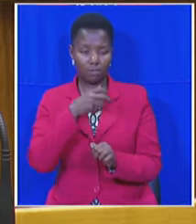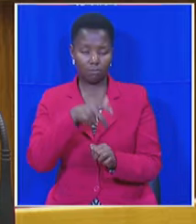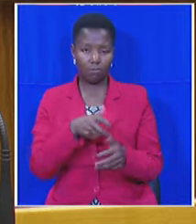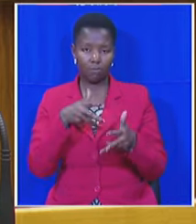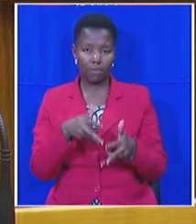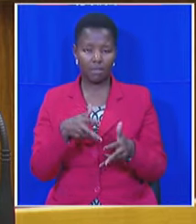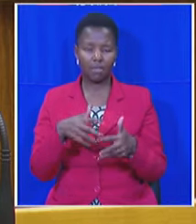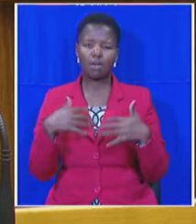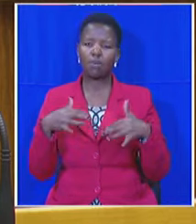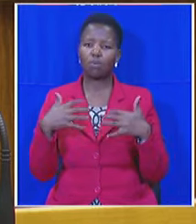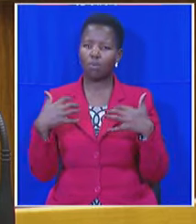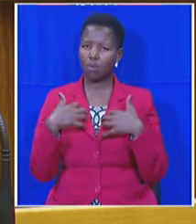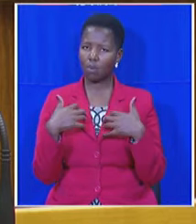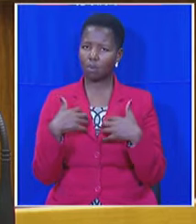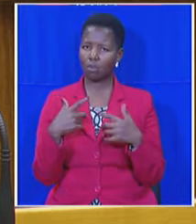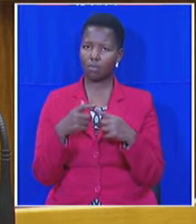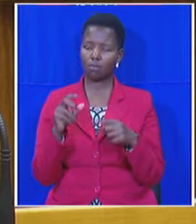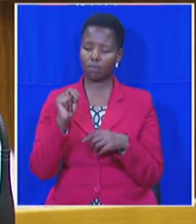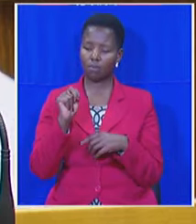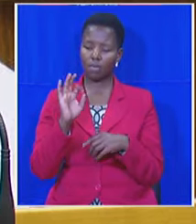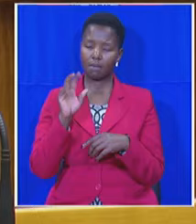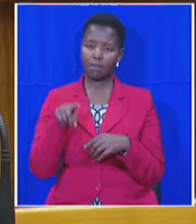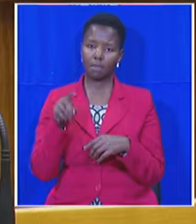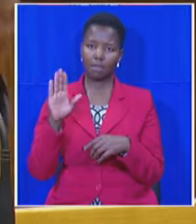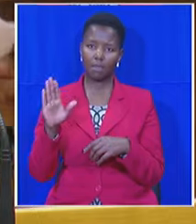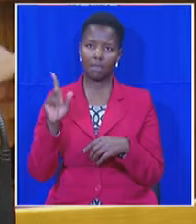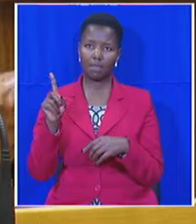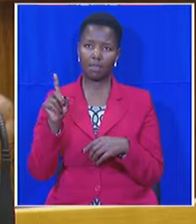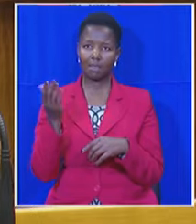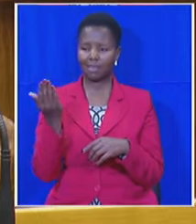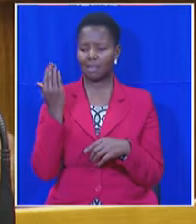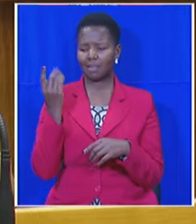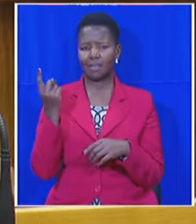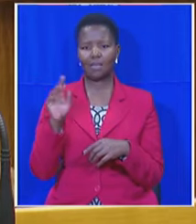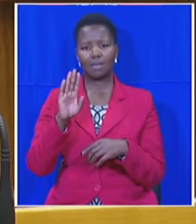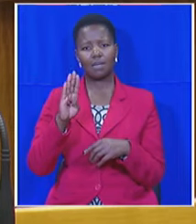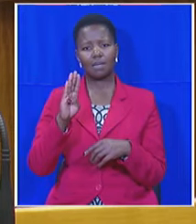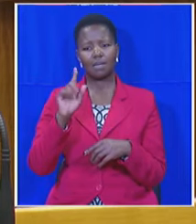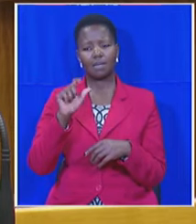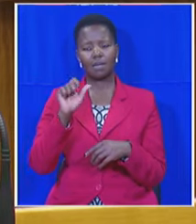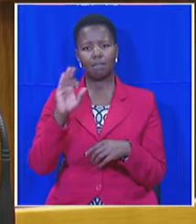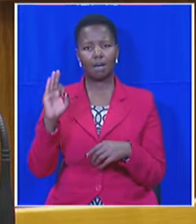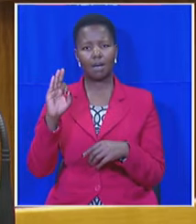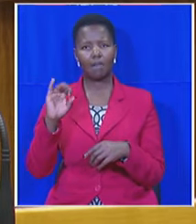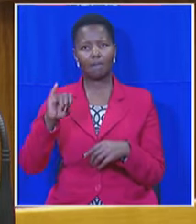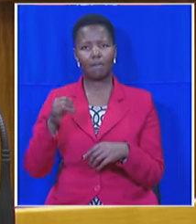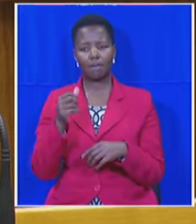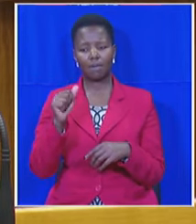my concern on behalf of the National Freedom Party on the areas of the Bluff, Meerwent,